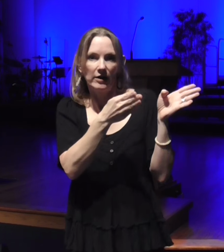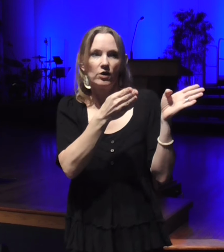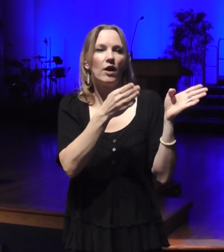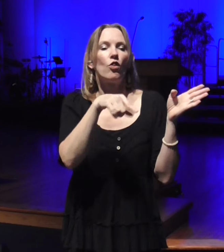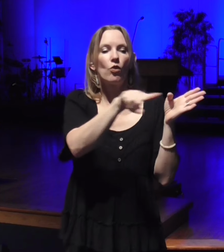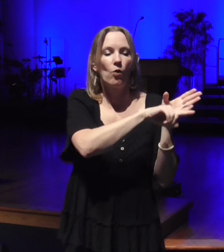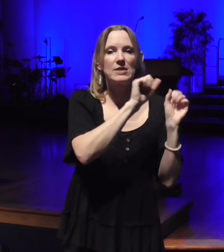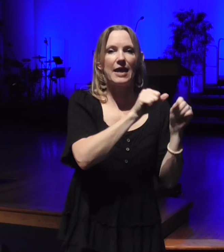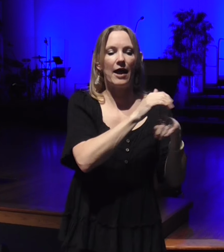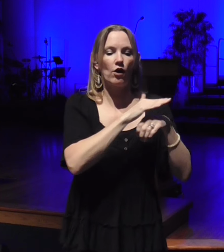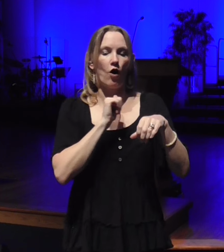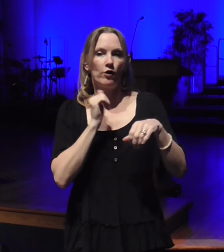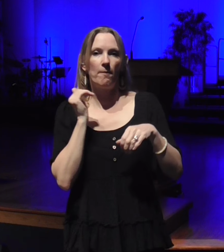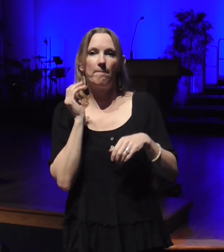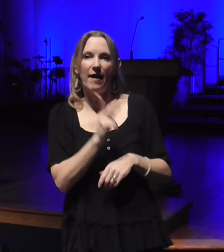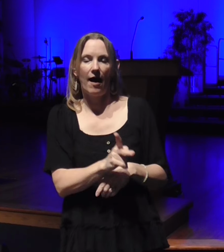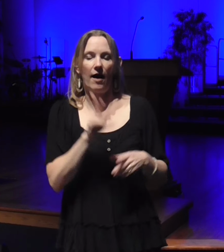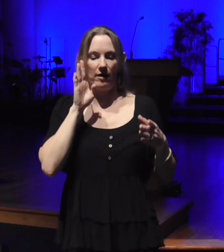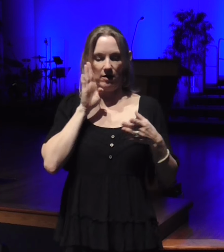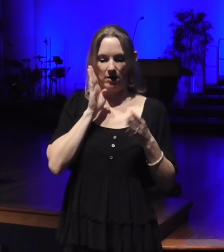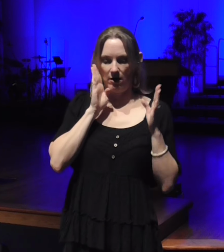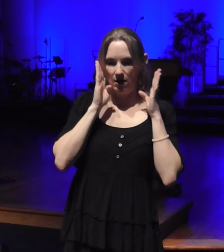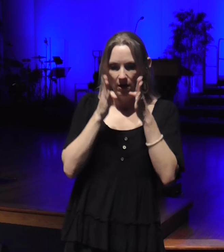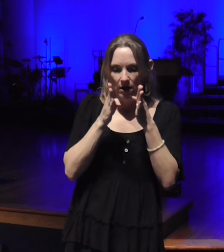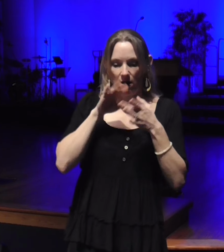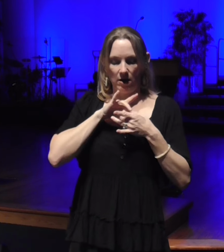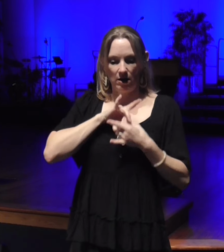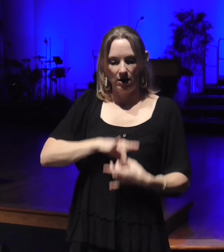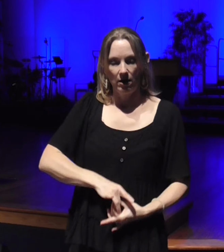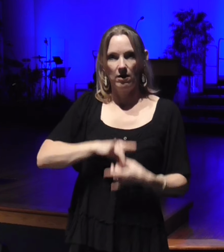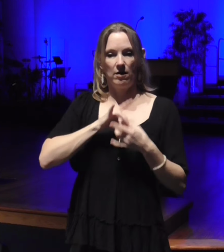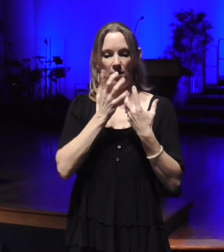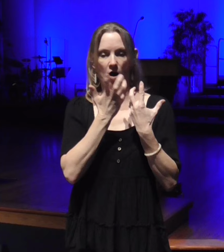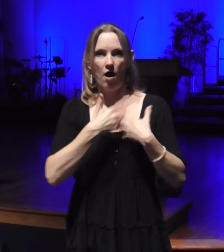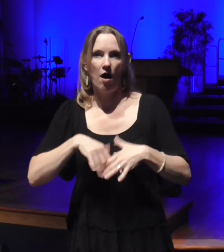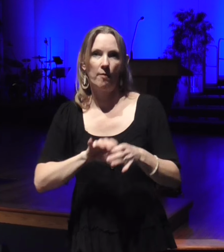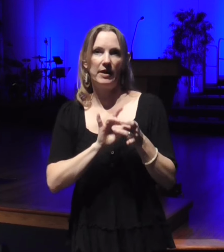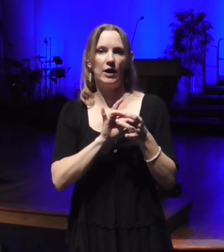back to harmony, can call you back to who you really are.